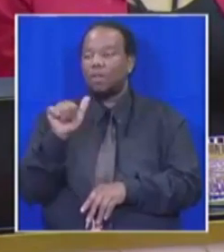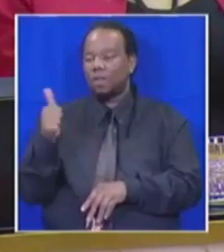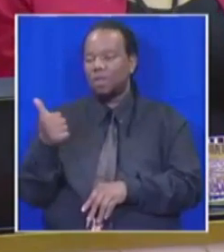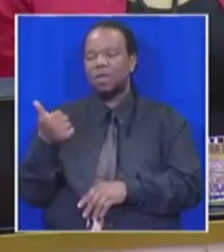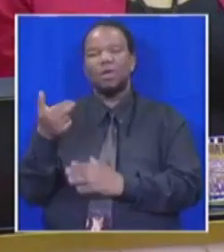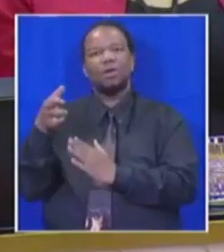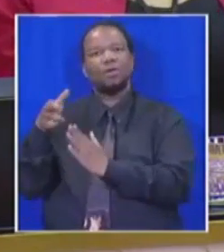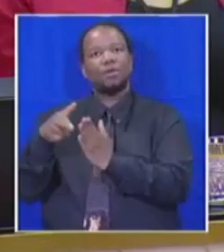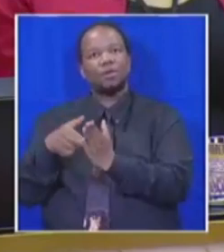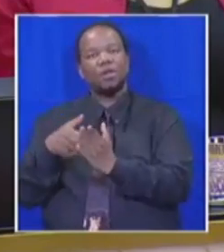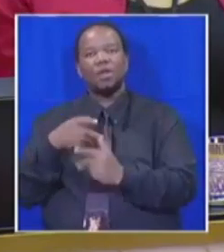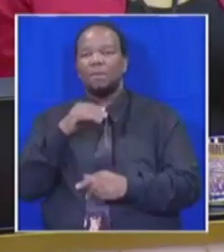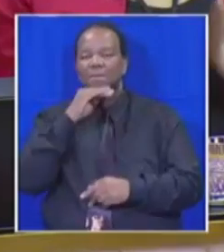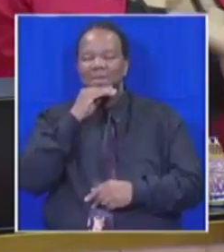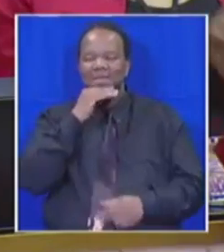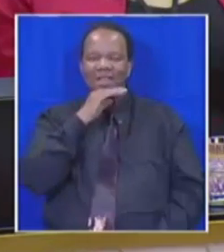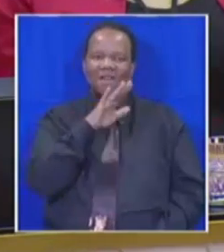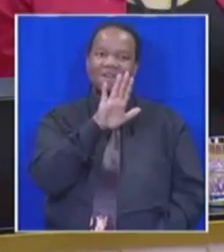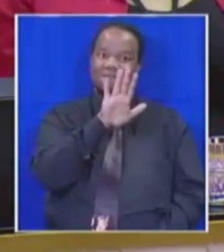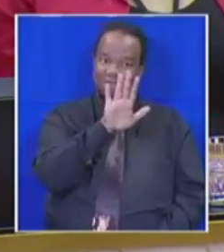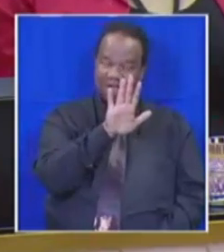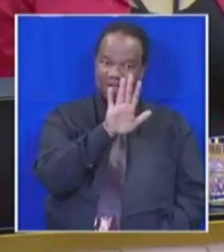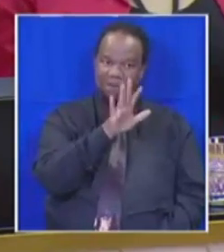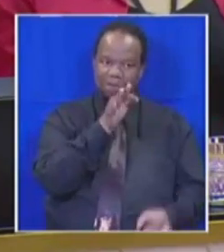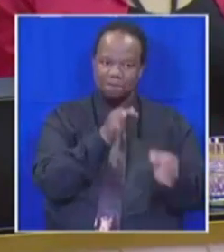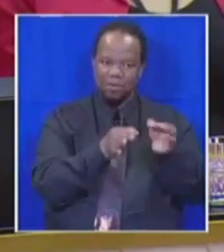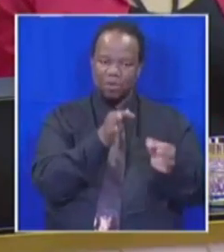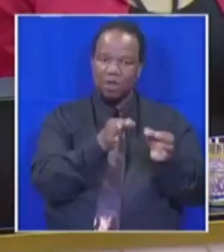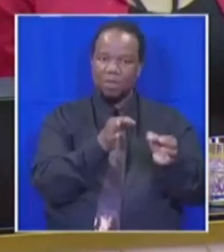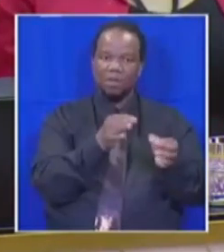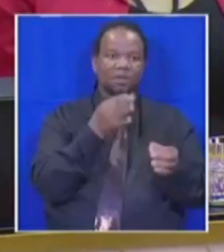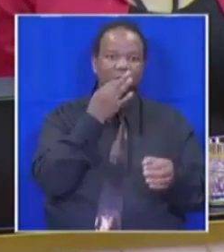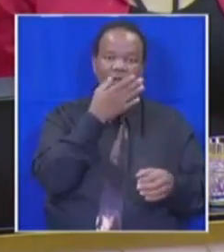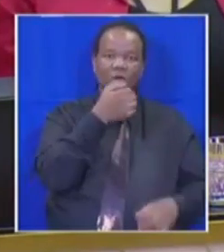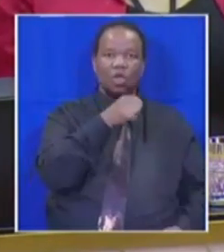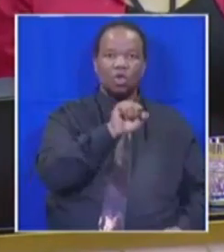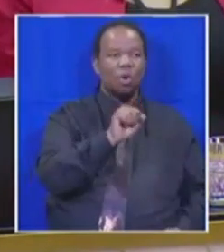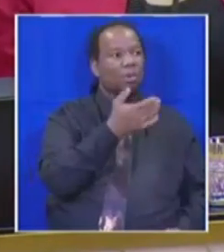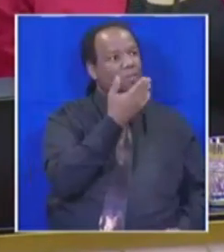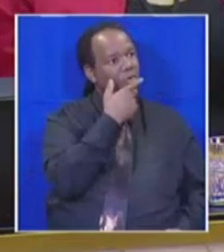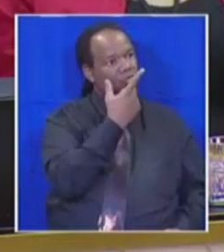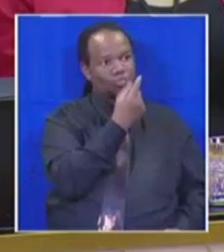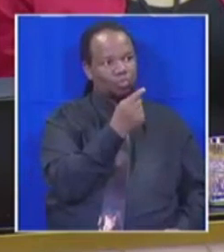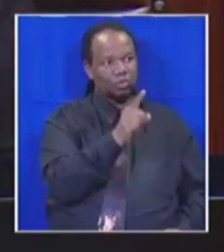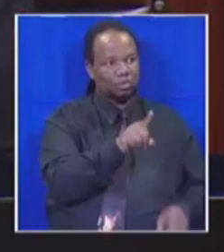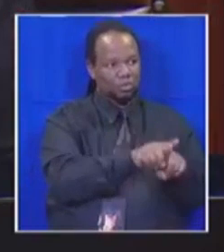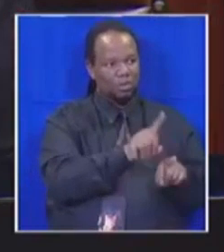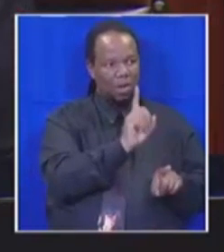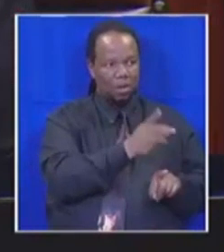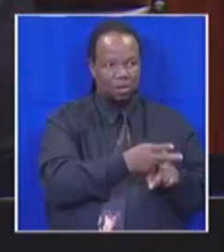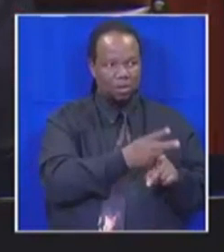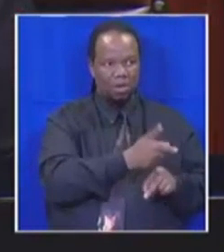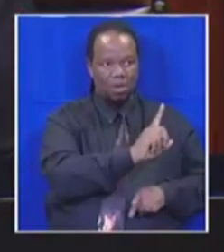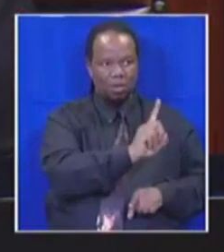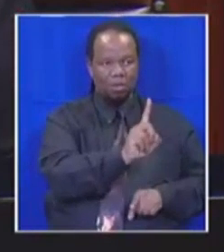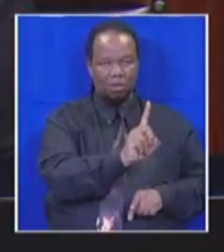there's 5 parties I know. objecting. So you must not do that again. So Continue, you have been called into Honourable permanent Member. point of